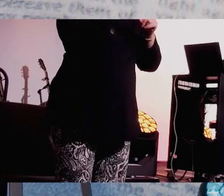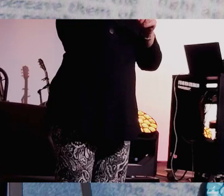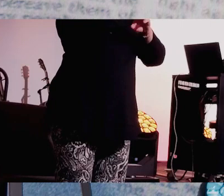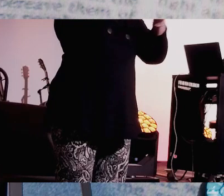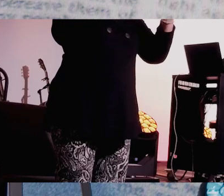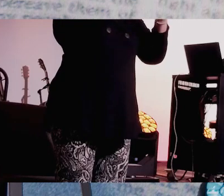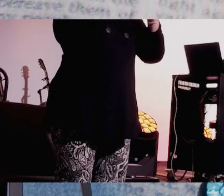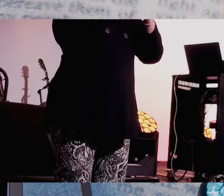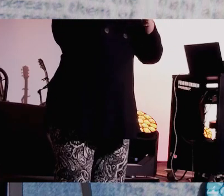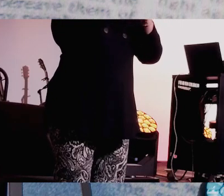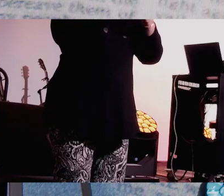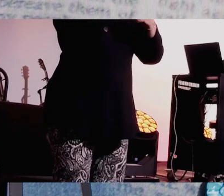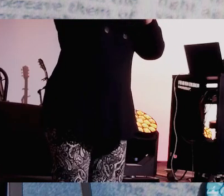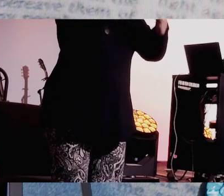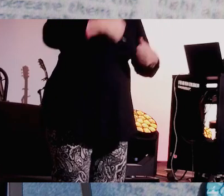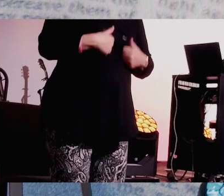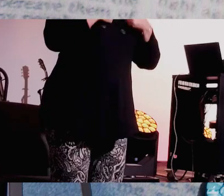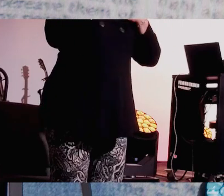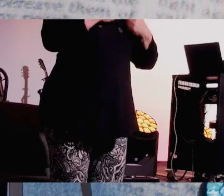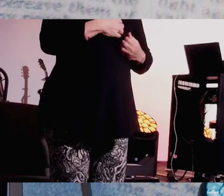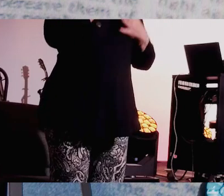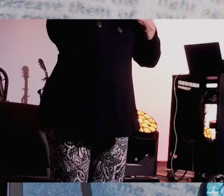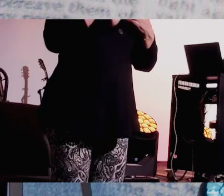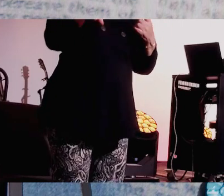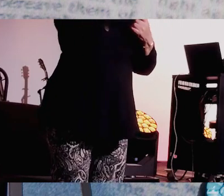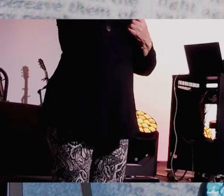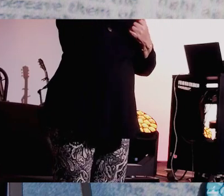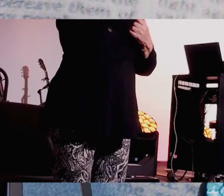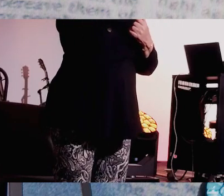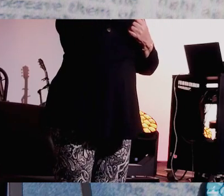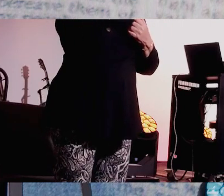speak life into you, just like He spoke it into us.